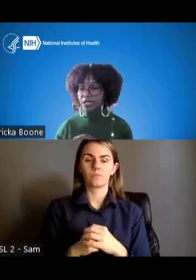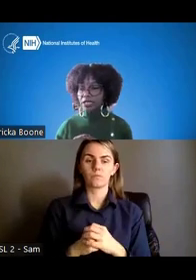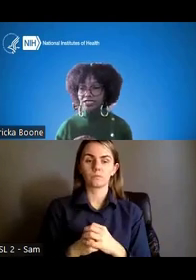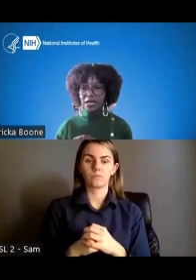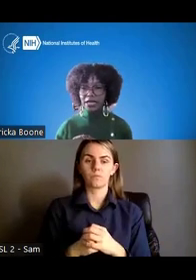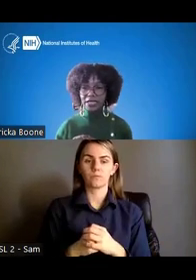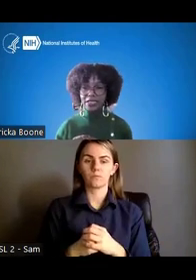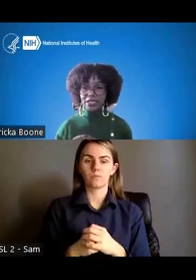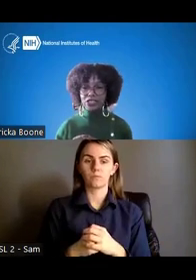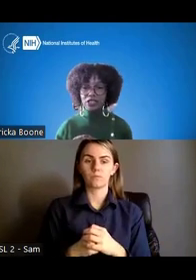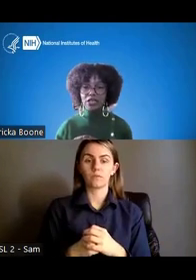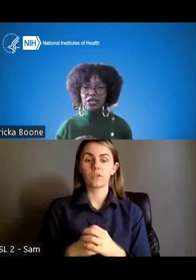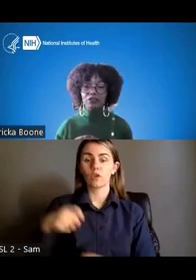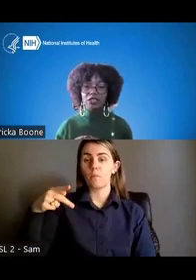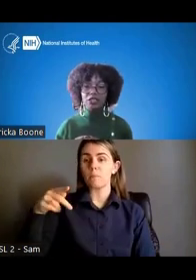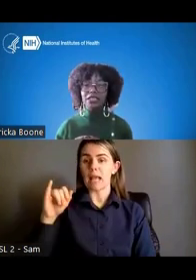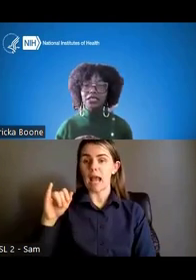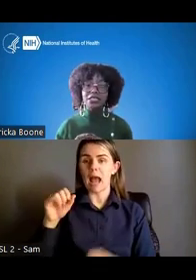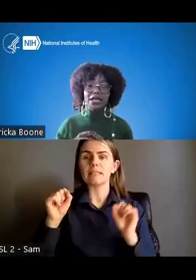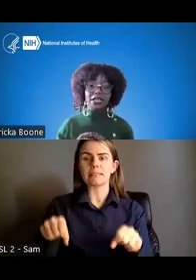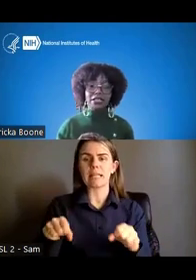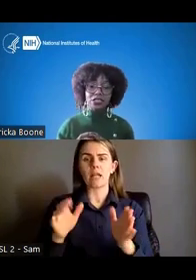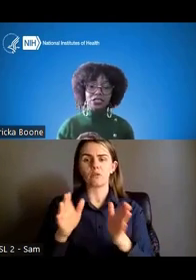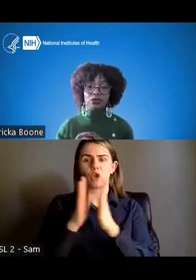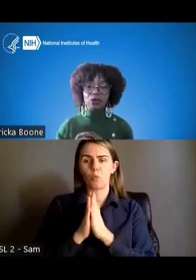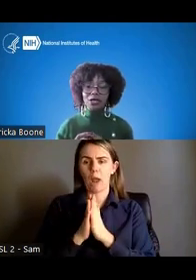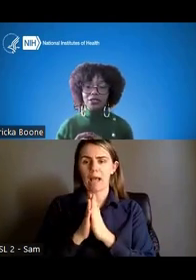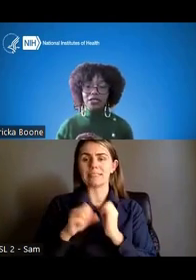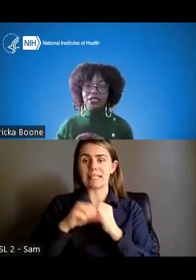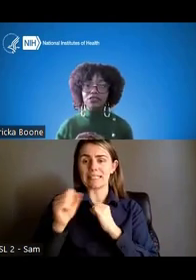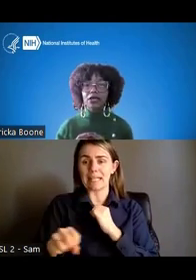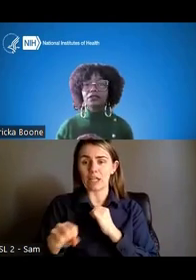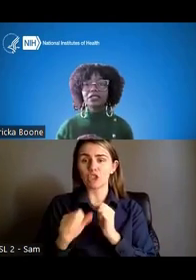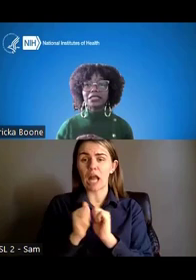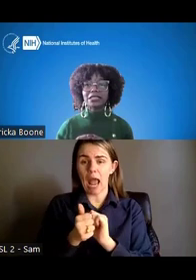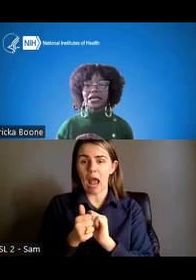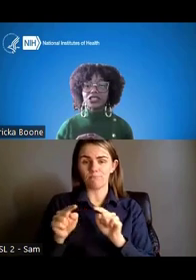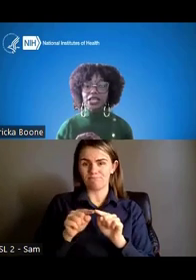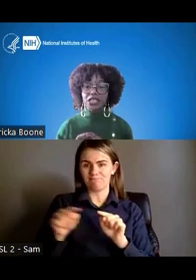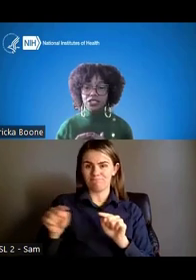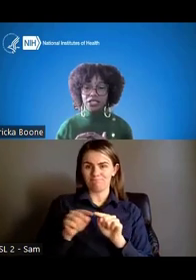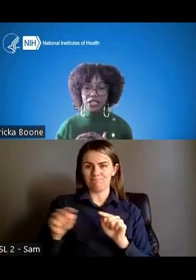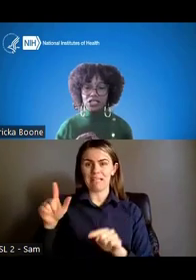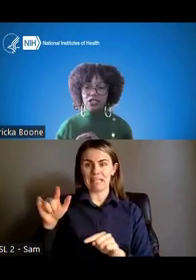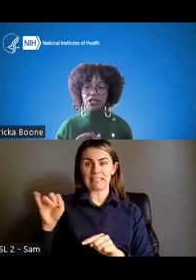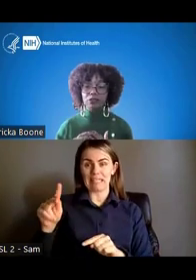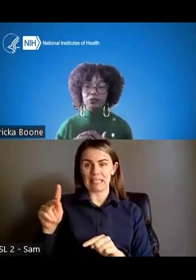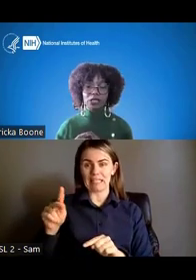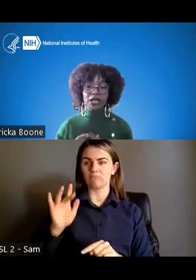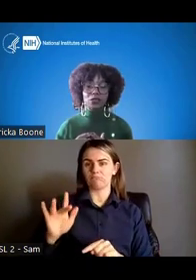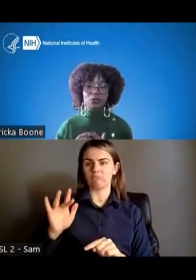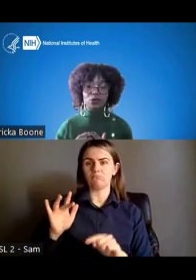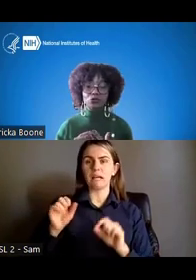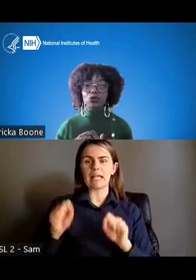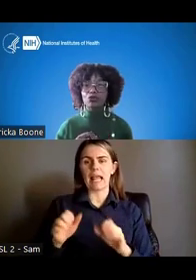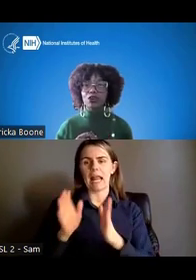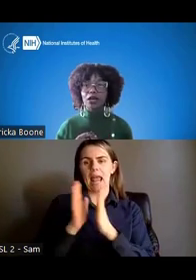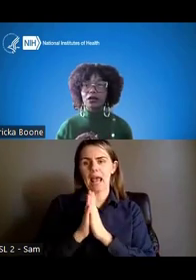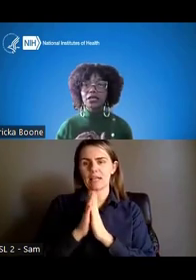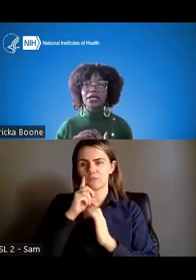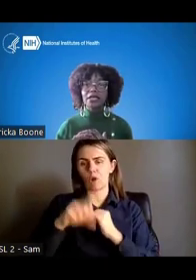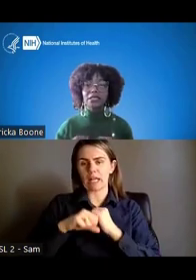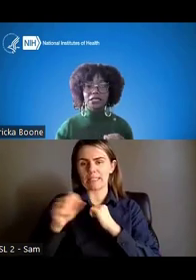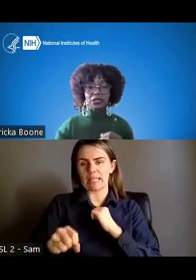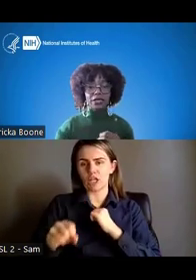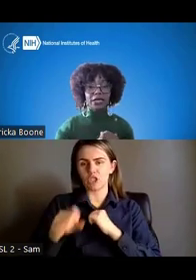request for an ESI extension via the ESI extension request link that's found in the education section of the PI's personal